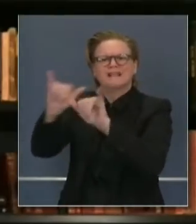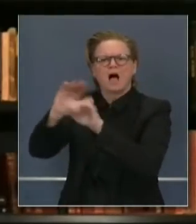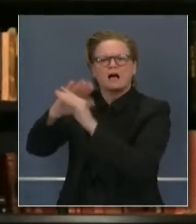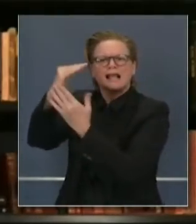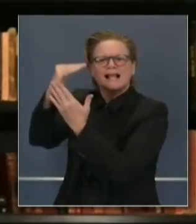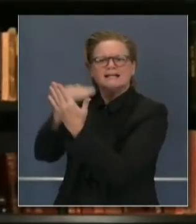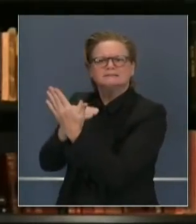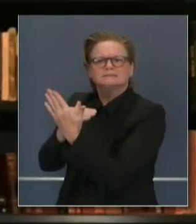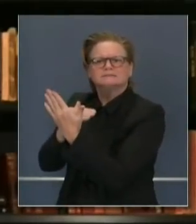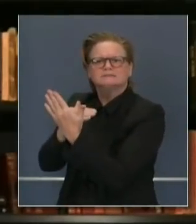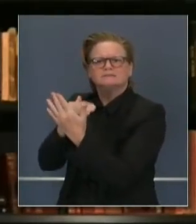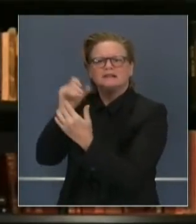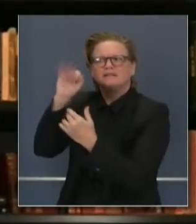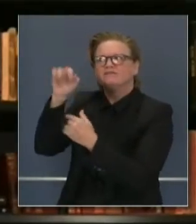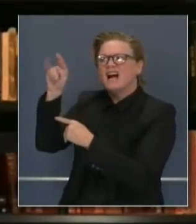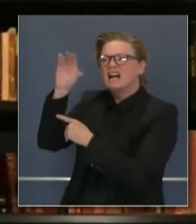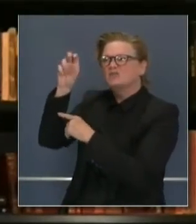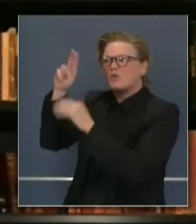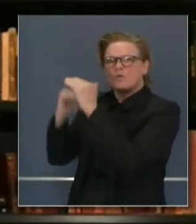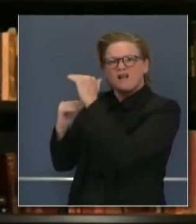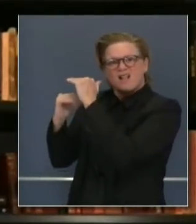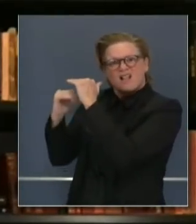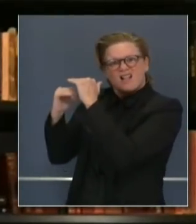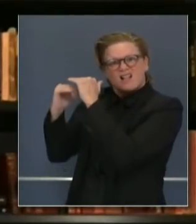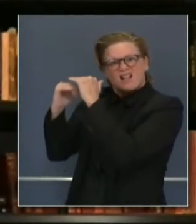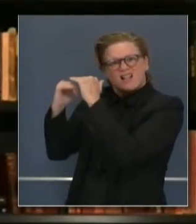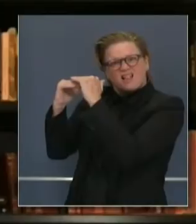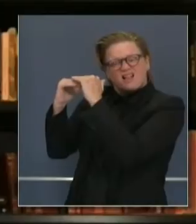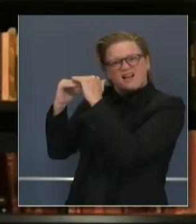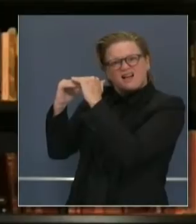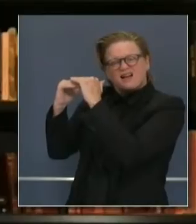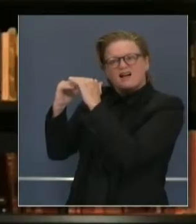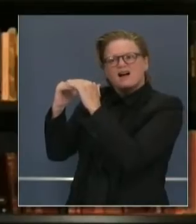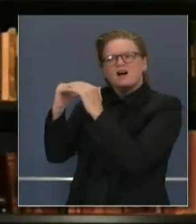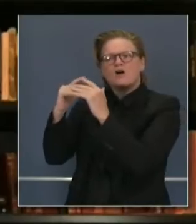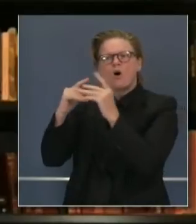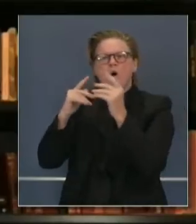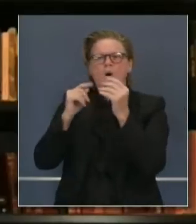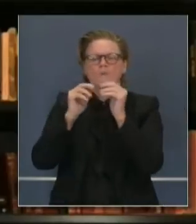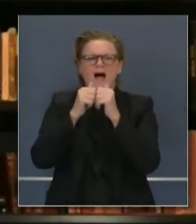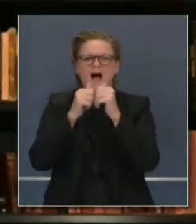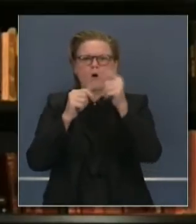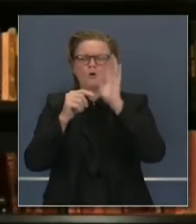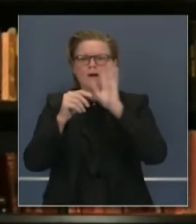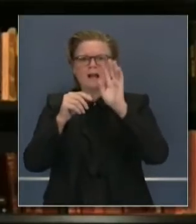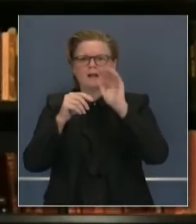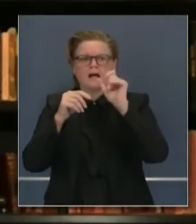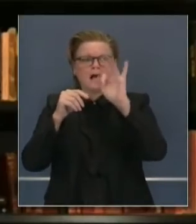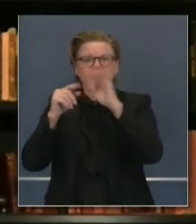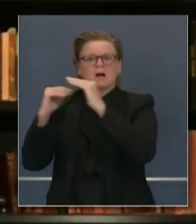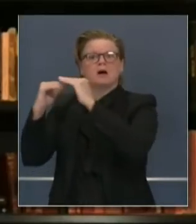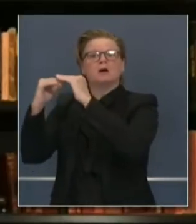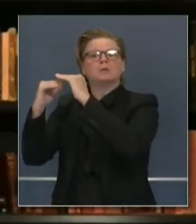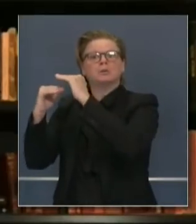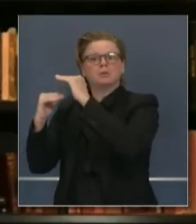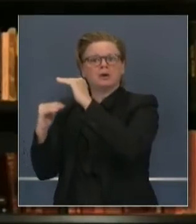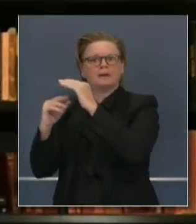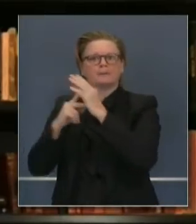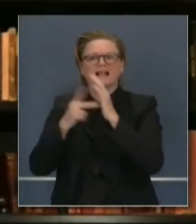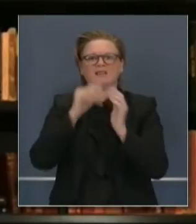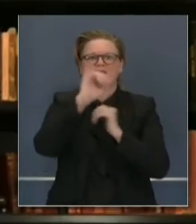it structured that way? Why does it make sense to have counties come off individually? And just one follow-up to that is, if